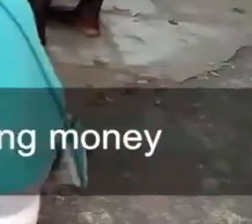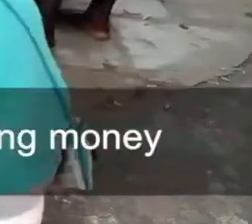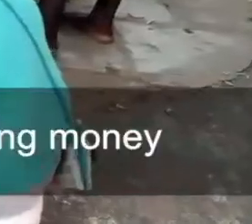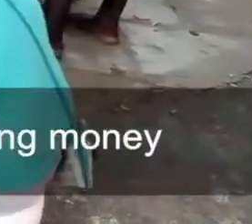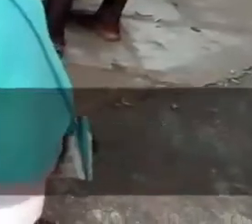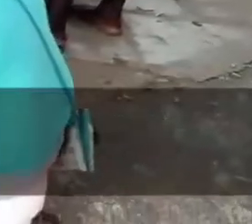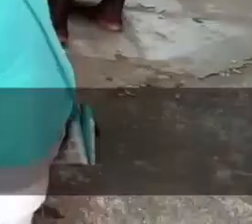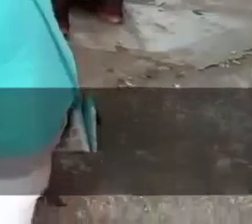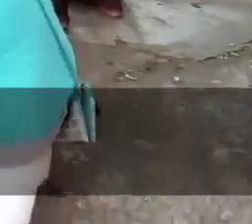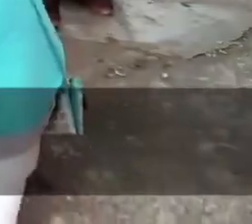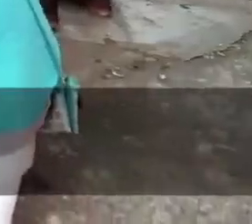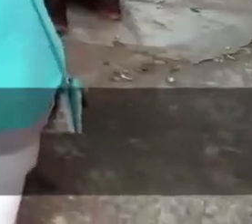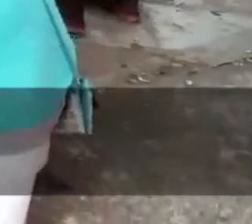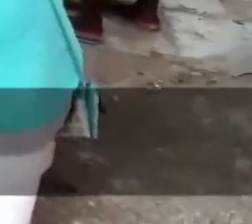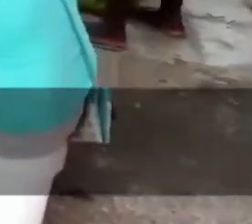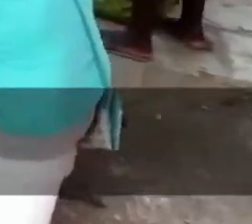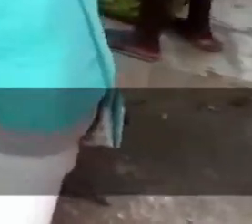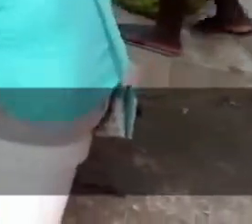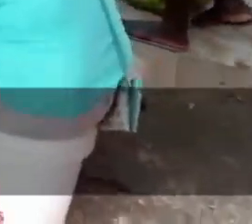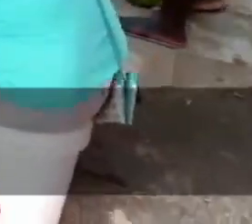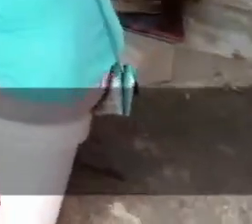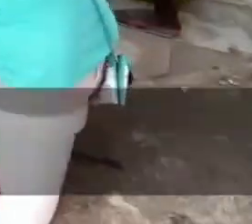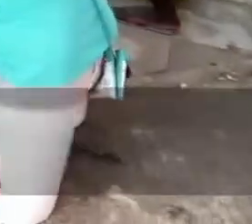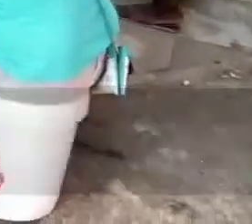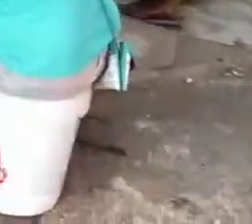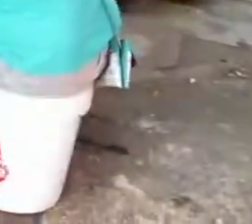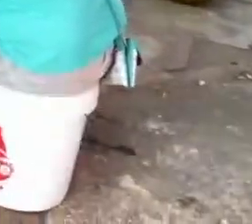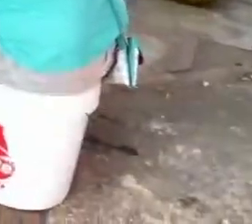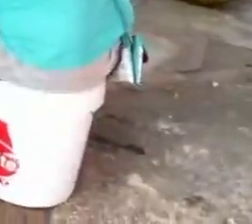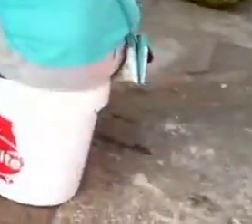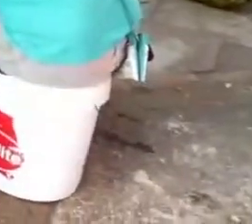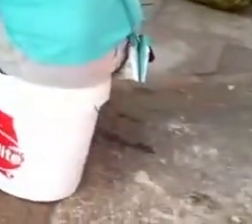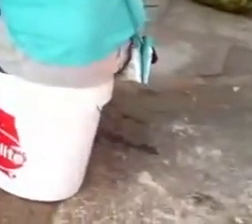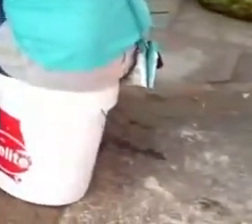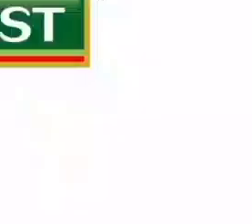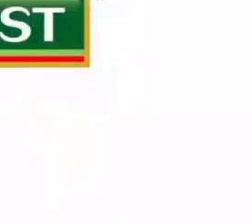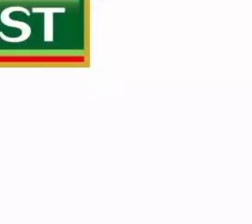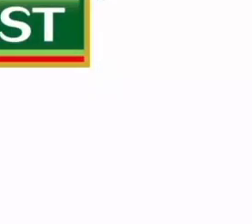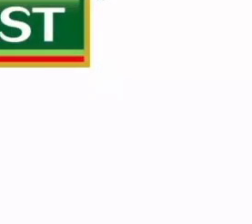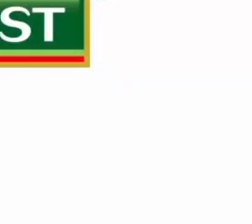to save money, we can meet our future needs.